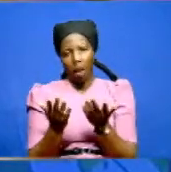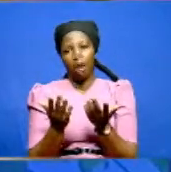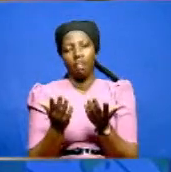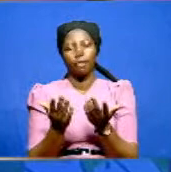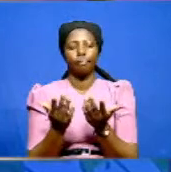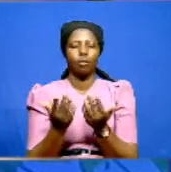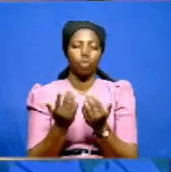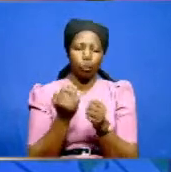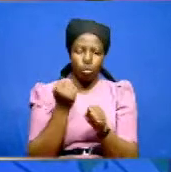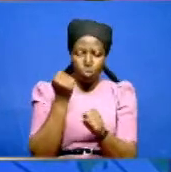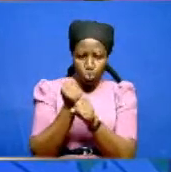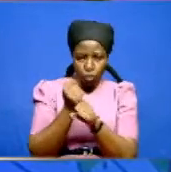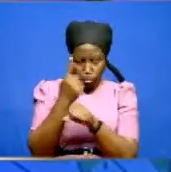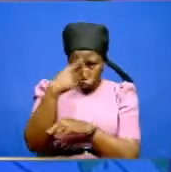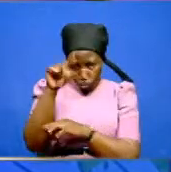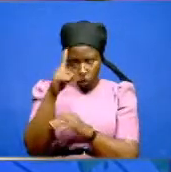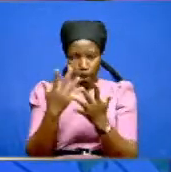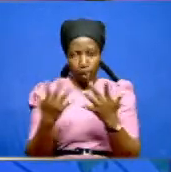do the right thing.